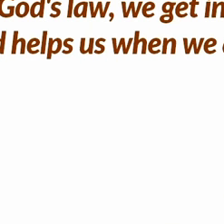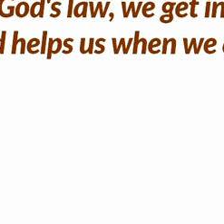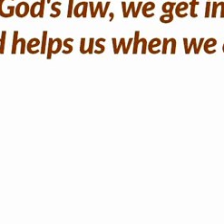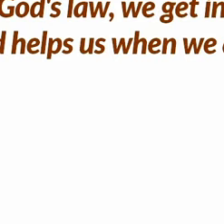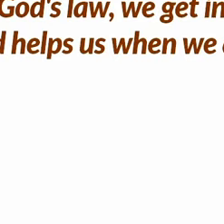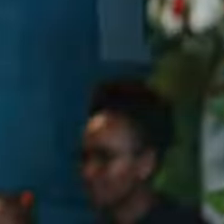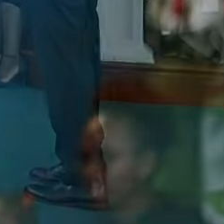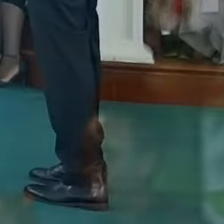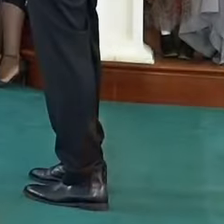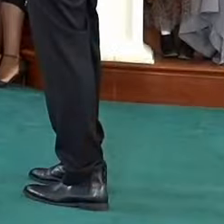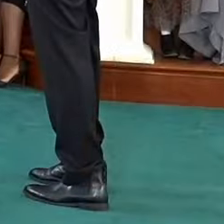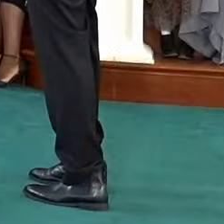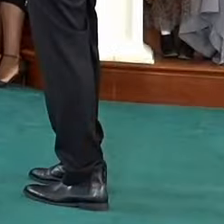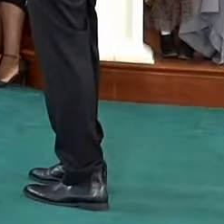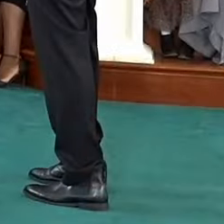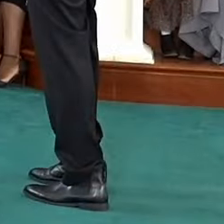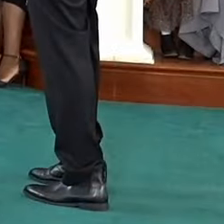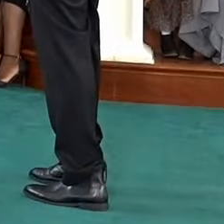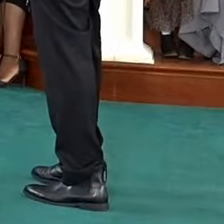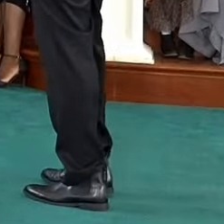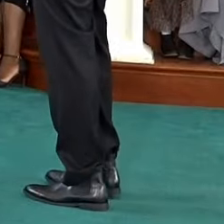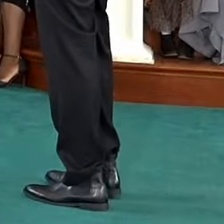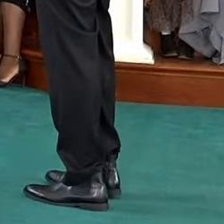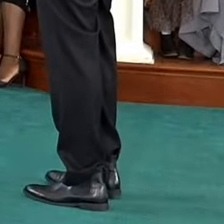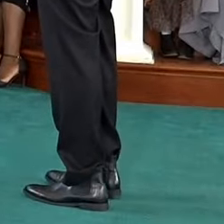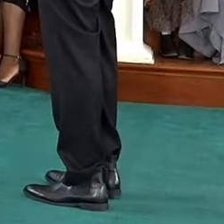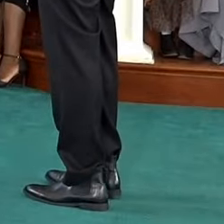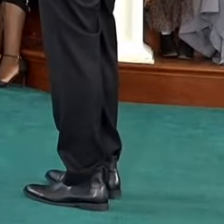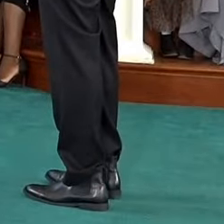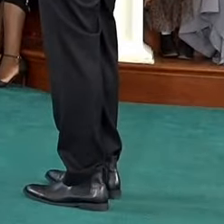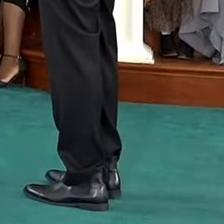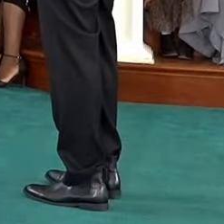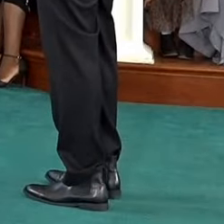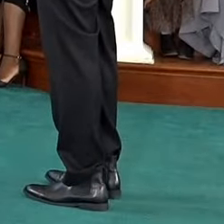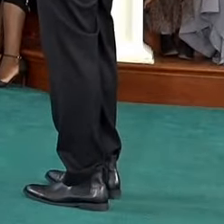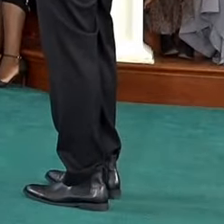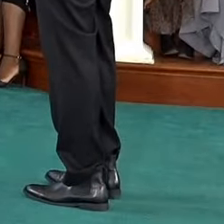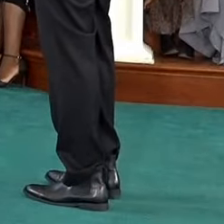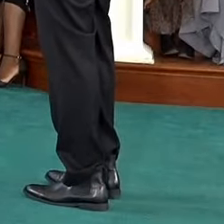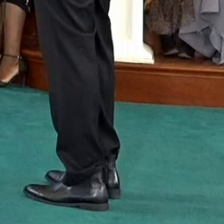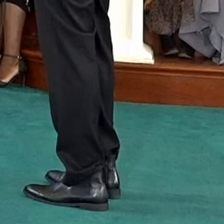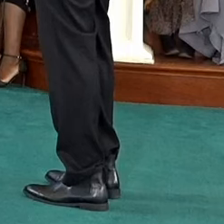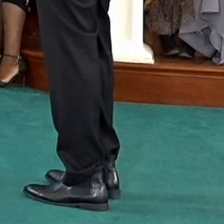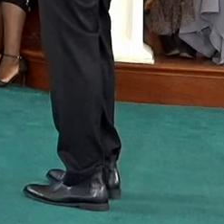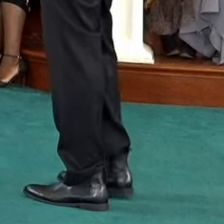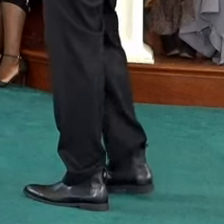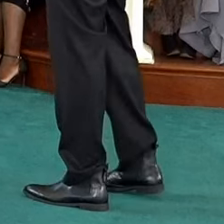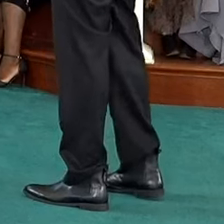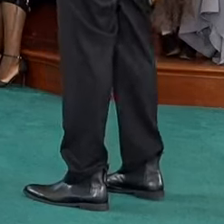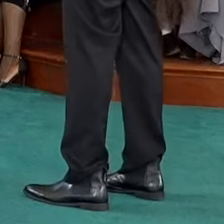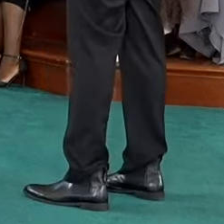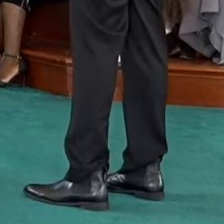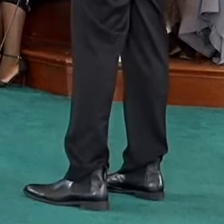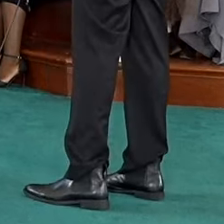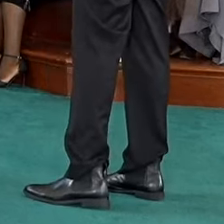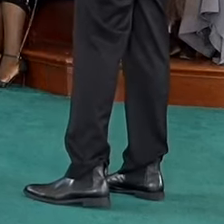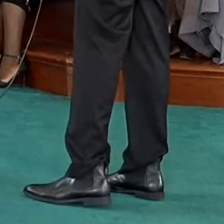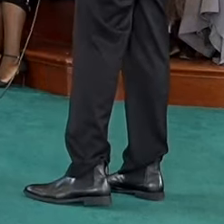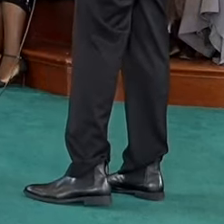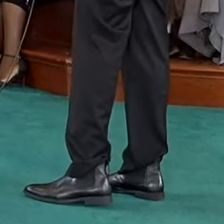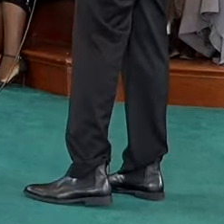happens? There are no tears. But if you disobey, sometimes there is boko. Yeah?